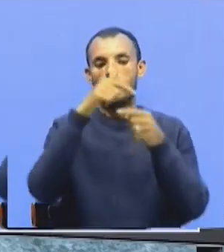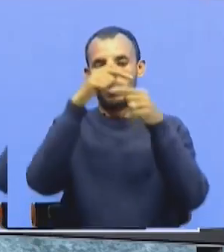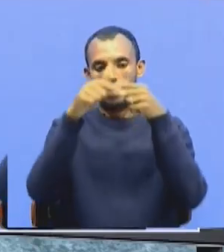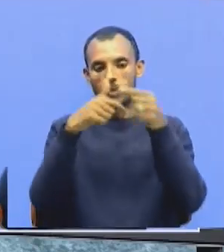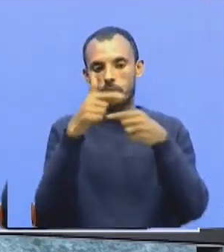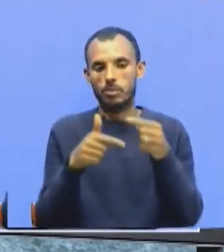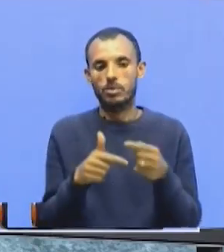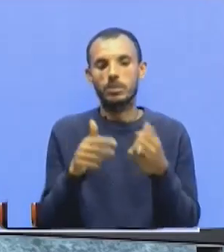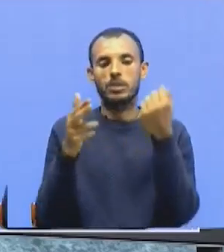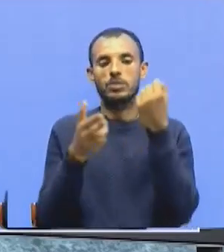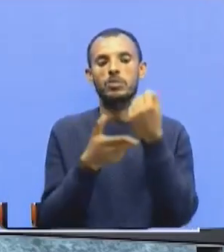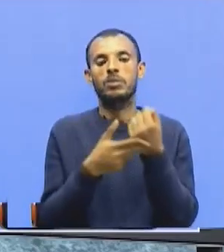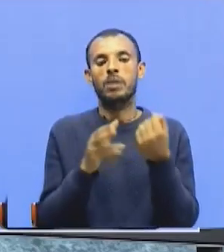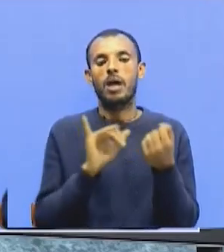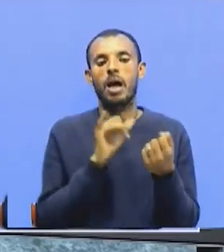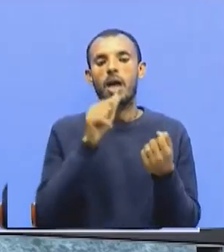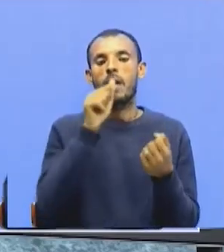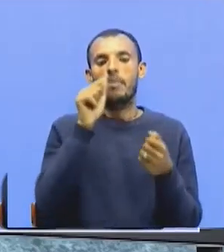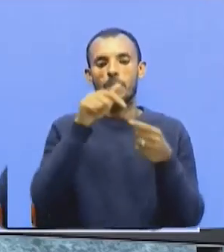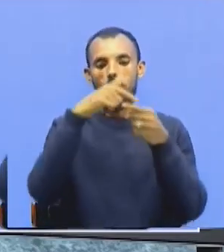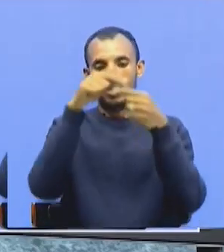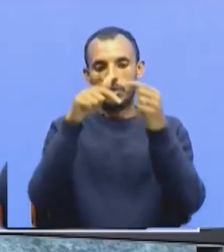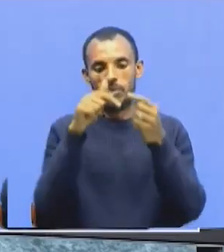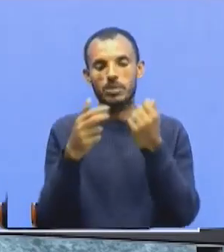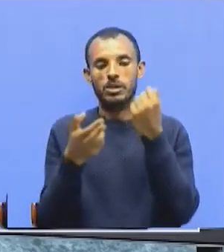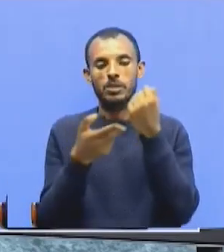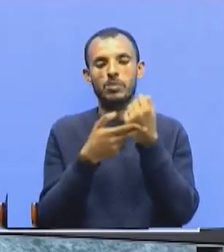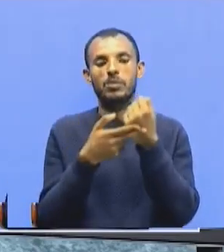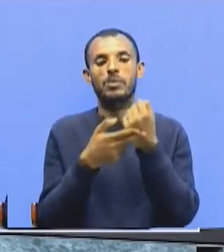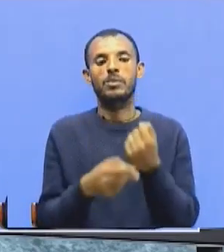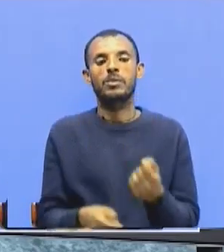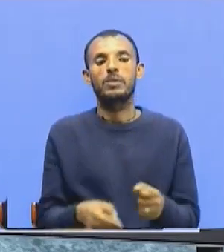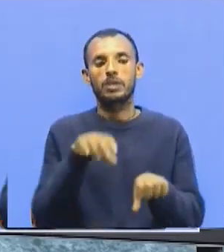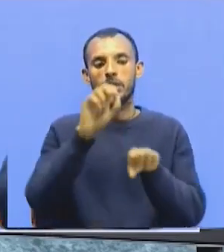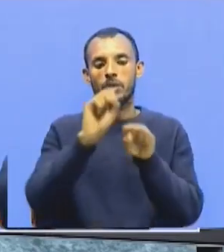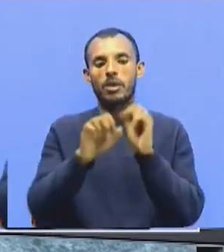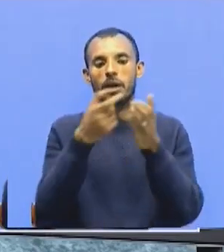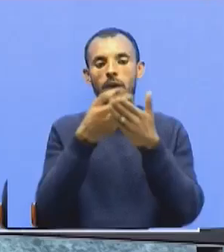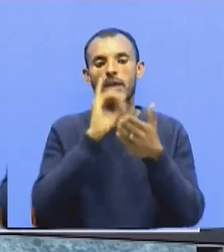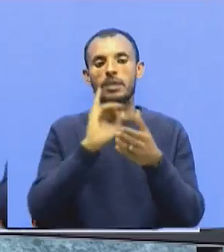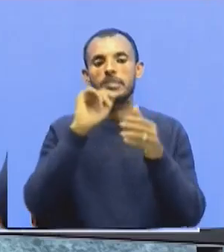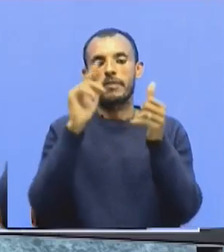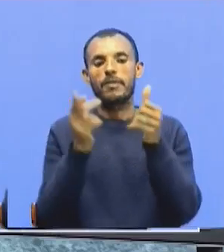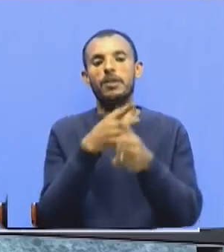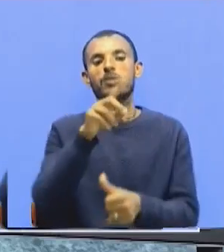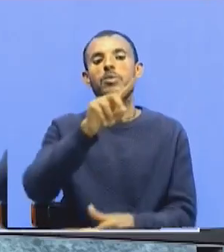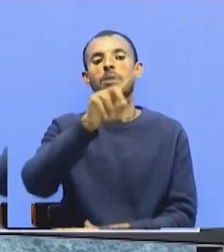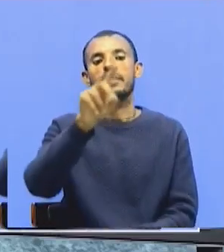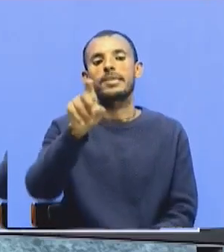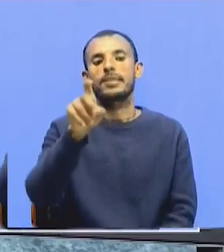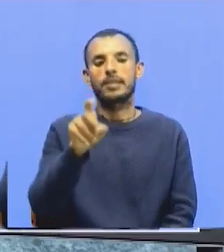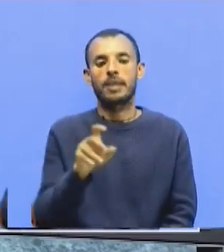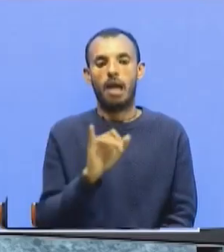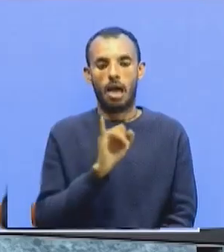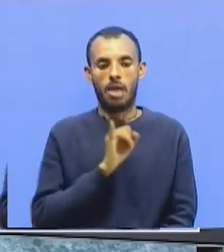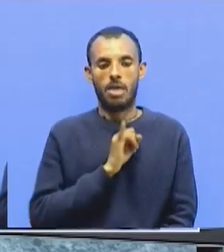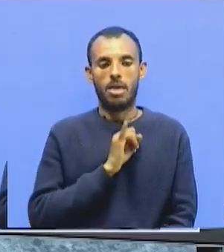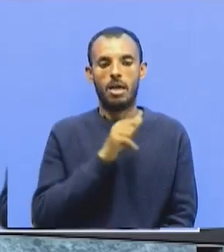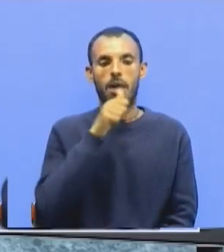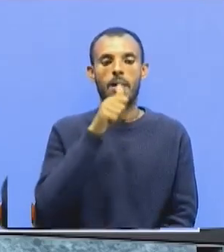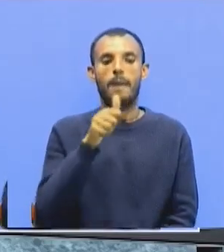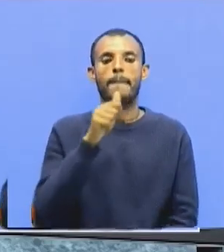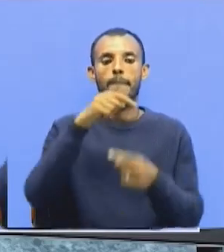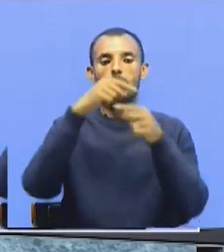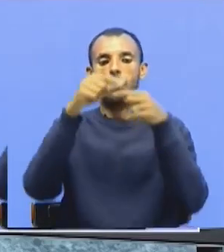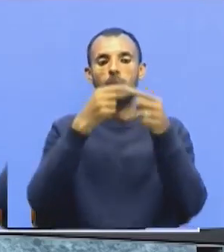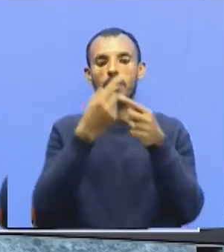store. I am going to the store. So here is the first question. I am